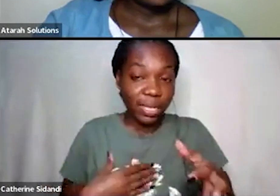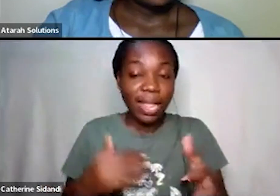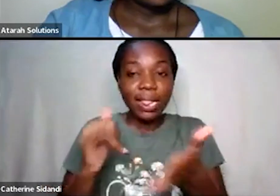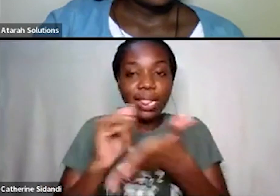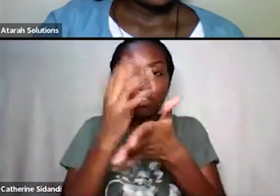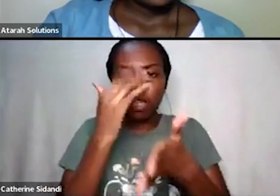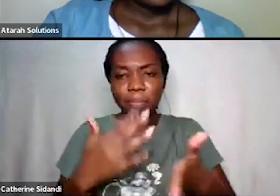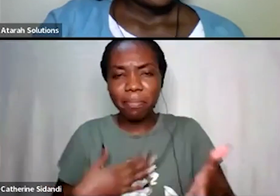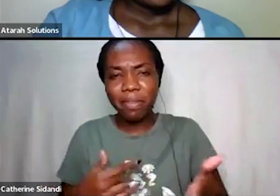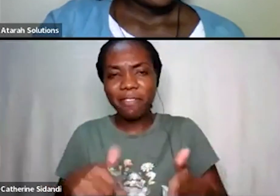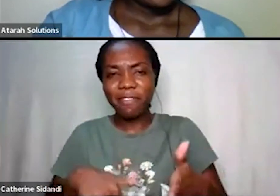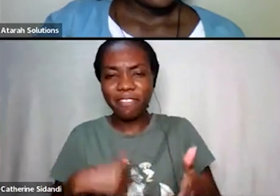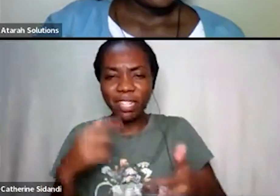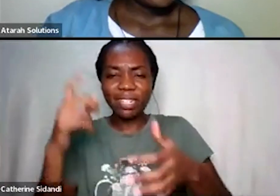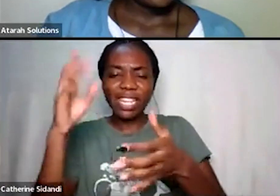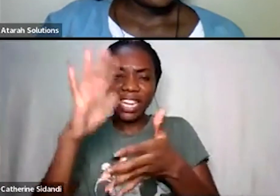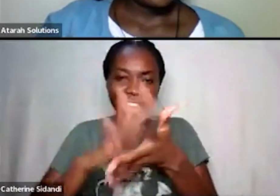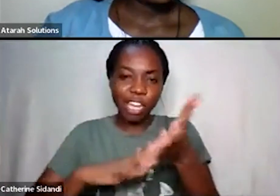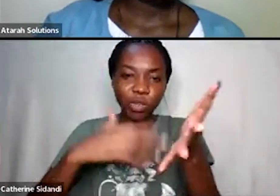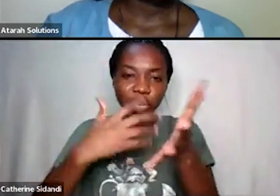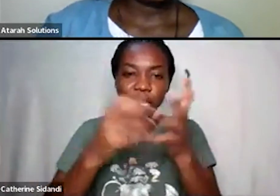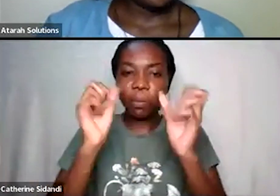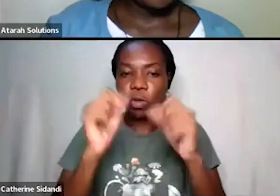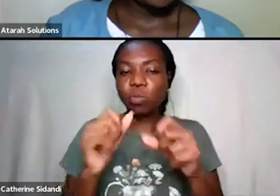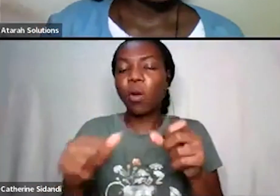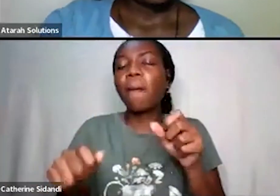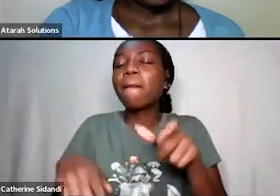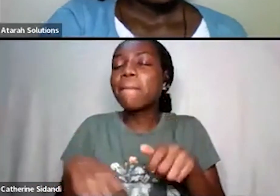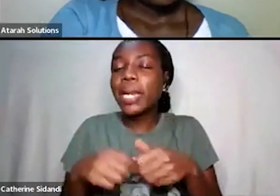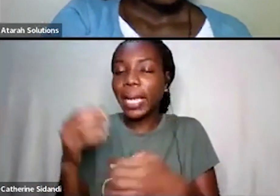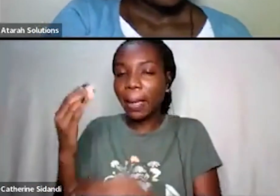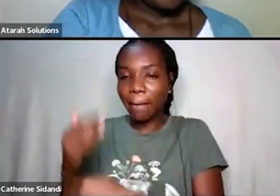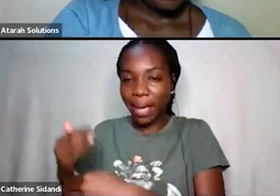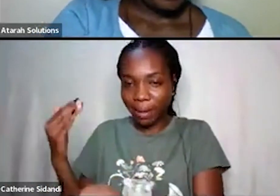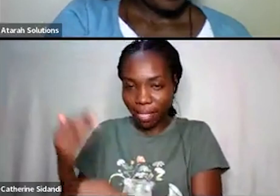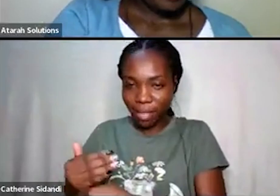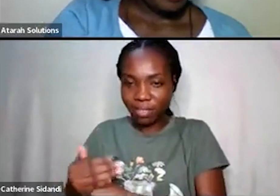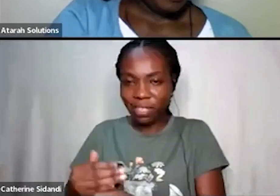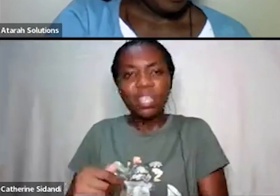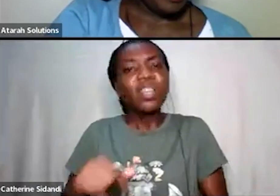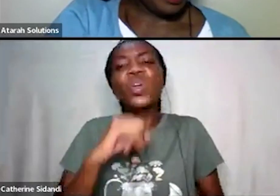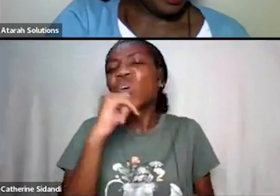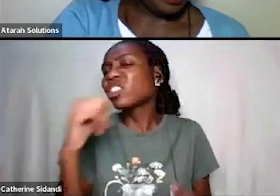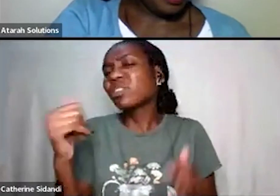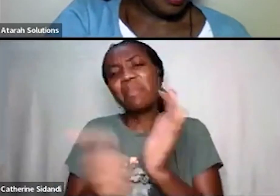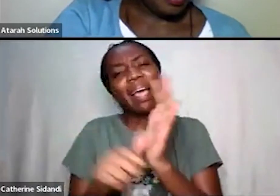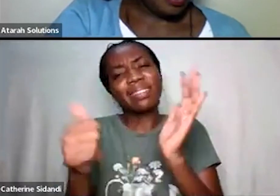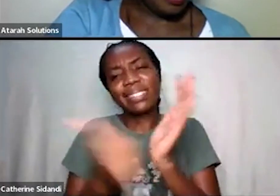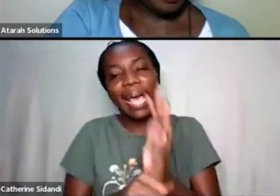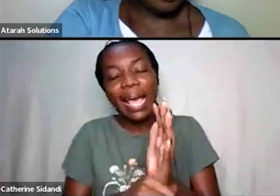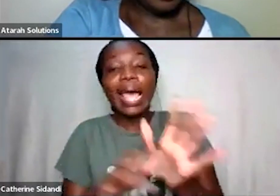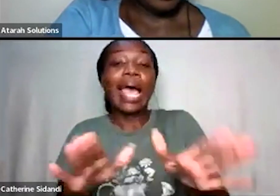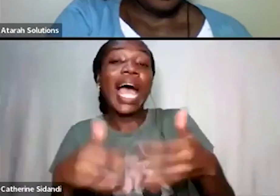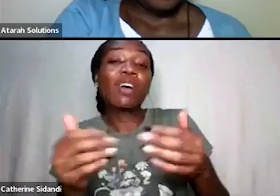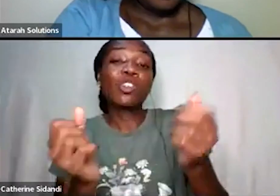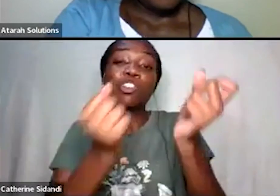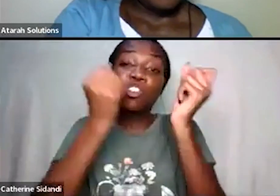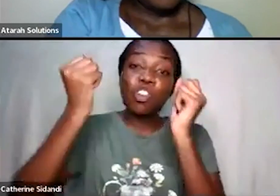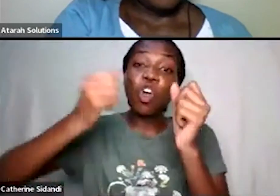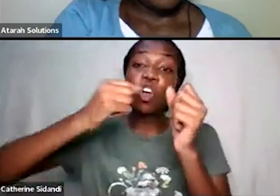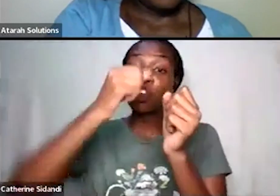that networking can really break barriers. It doesn't matter how strong a door can